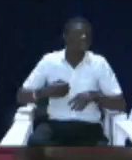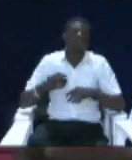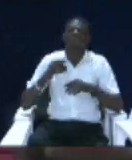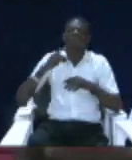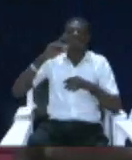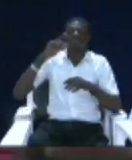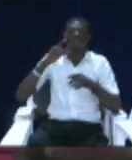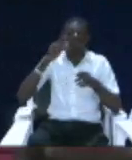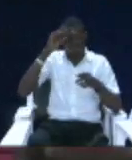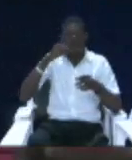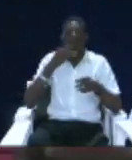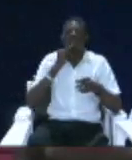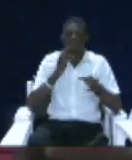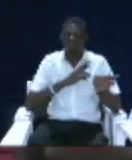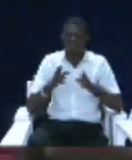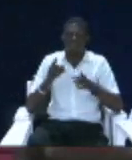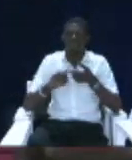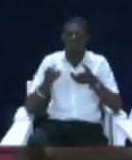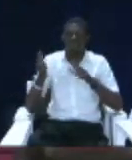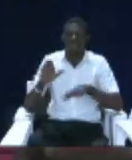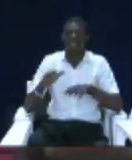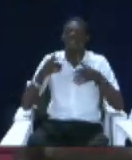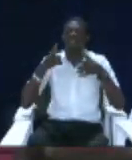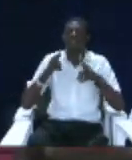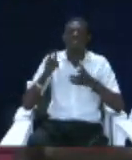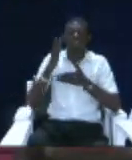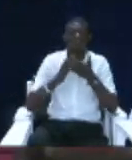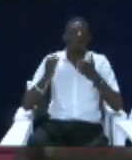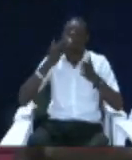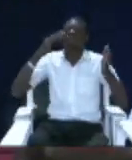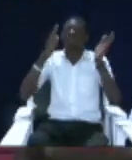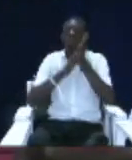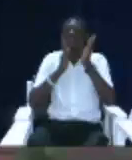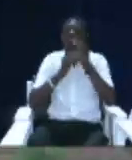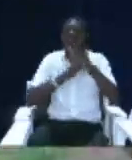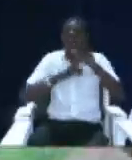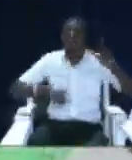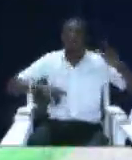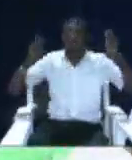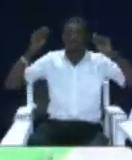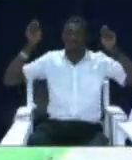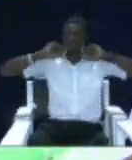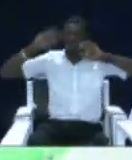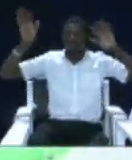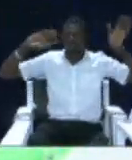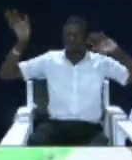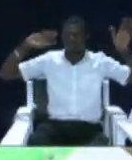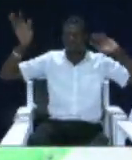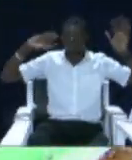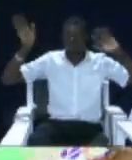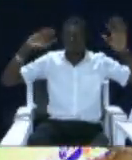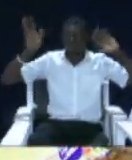ready to die. Let somebody praise the name of the